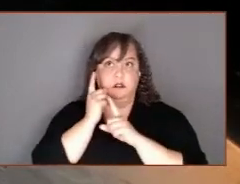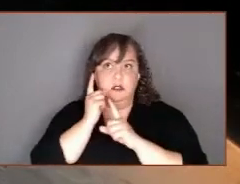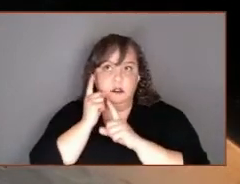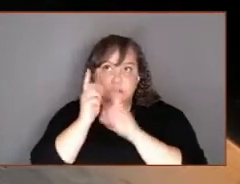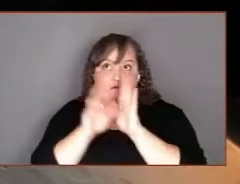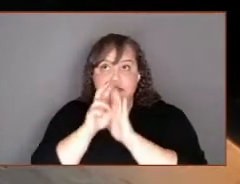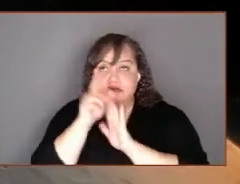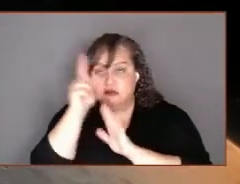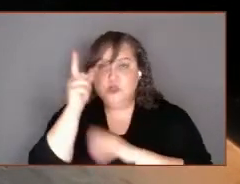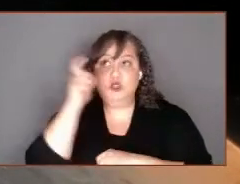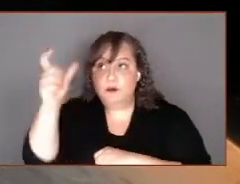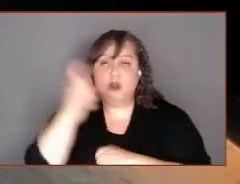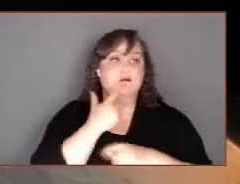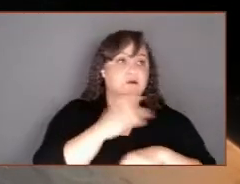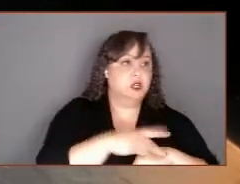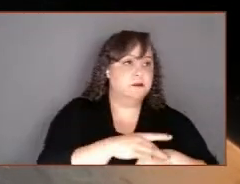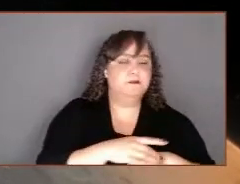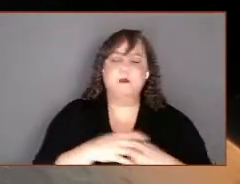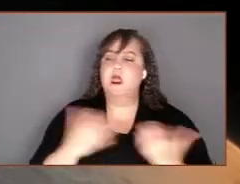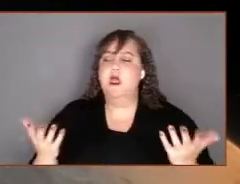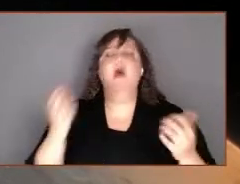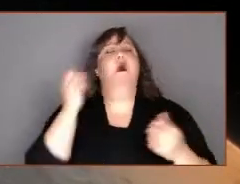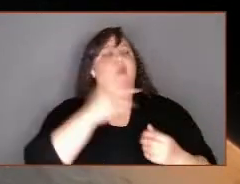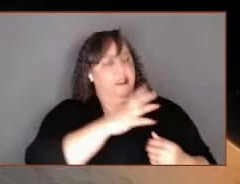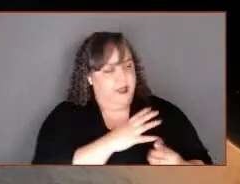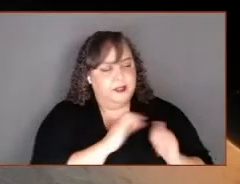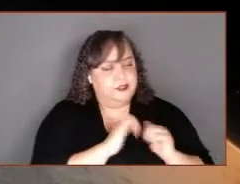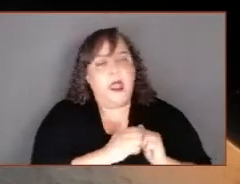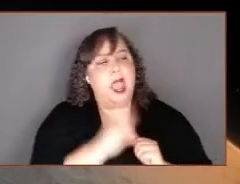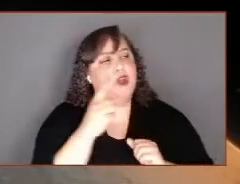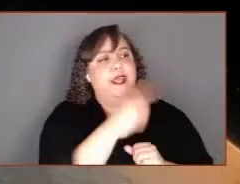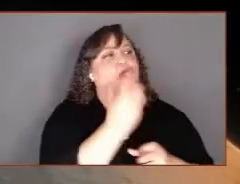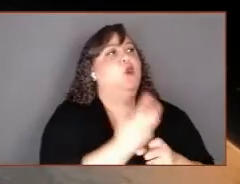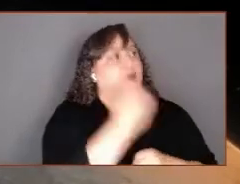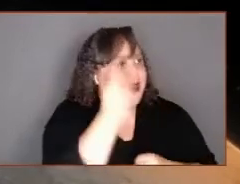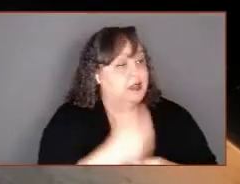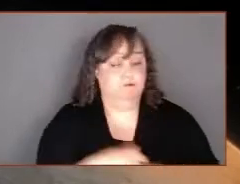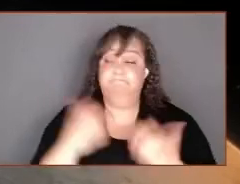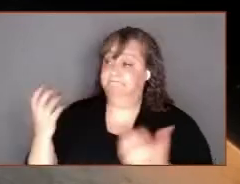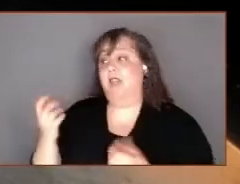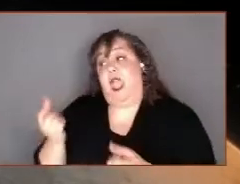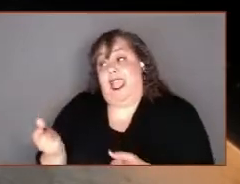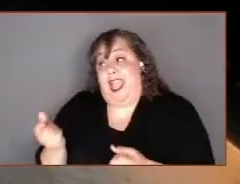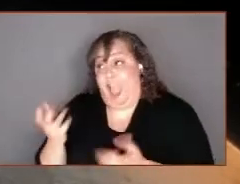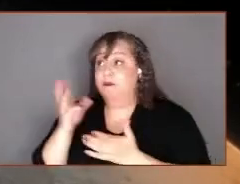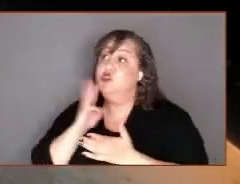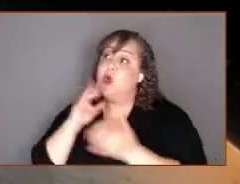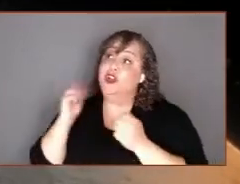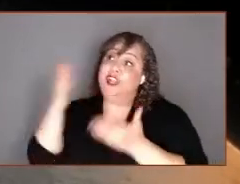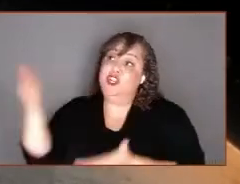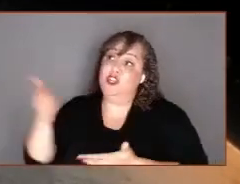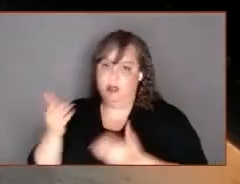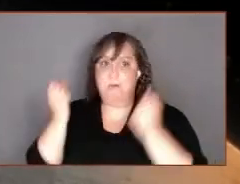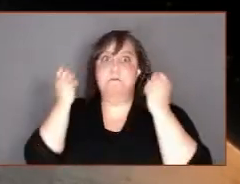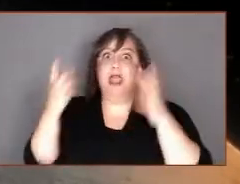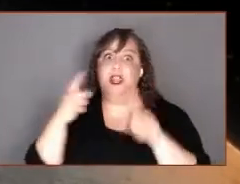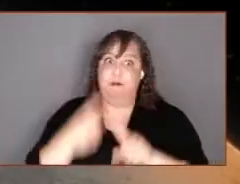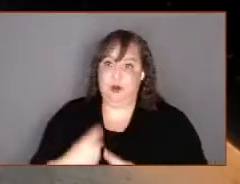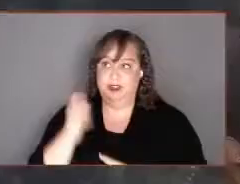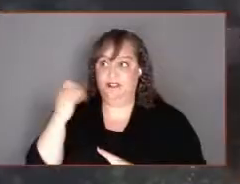win the Moon to Mars Ice and Prospecting Challenge? Okay, a big part of it is how much water can you deliver to us. You get a lot of points for showing up with a lot of water